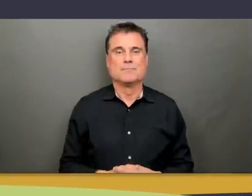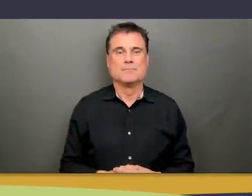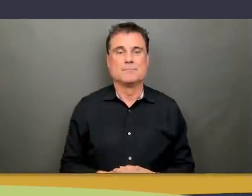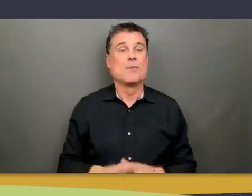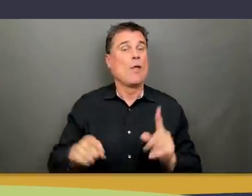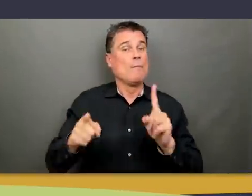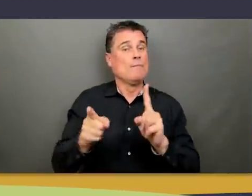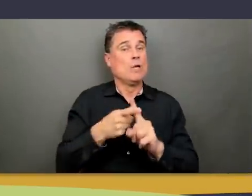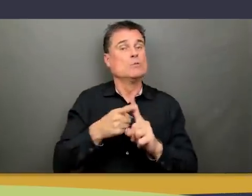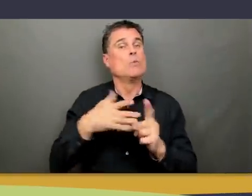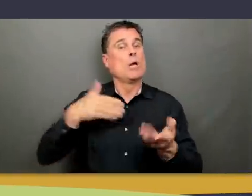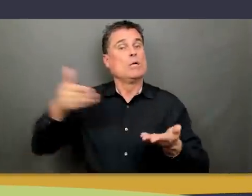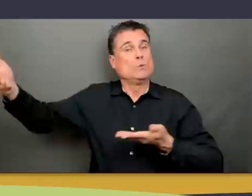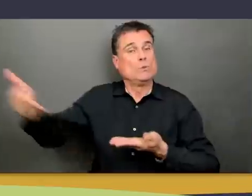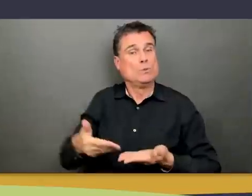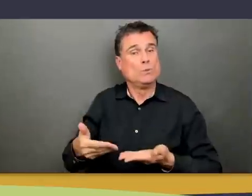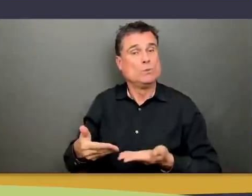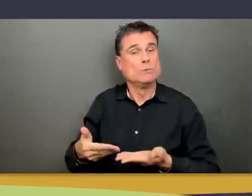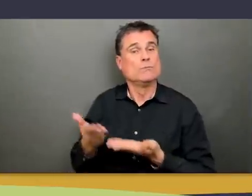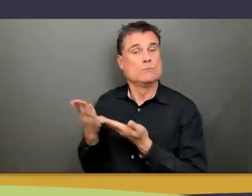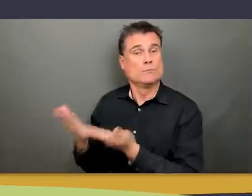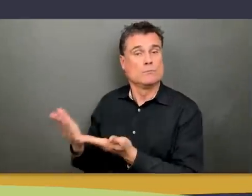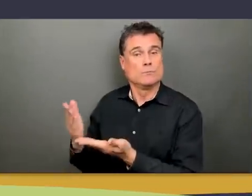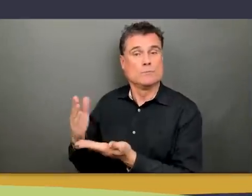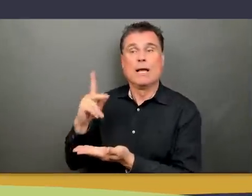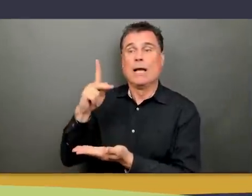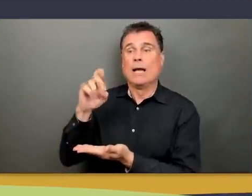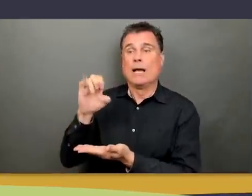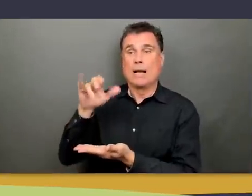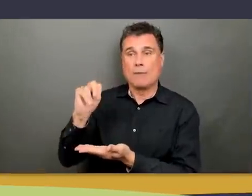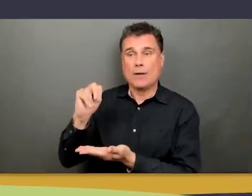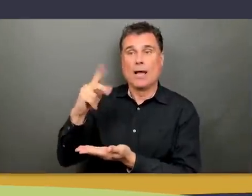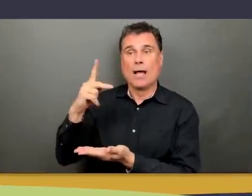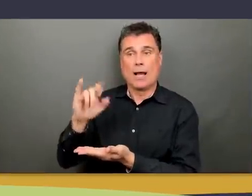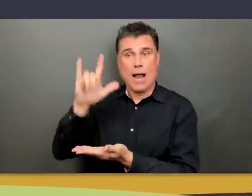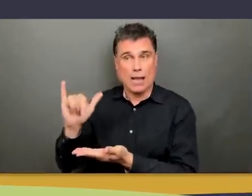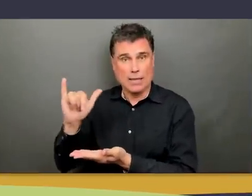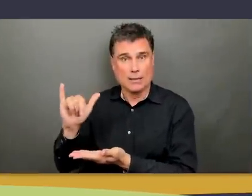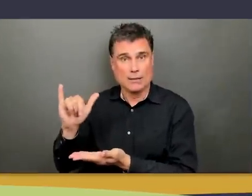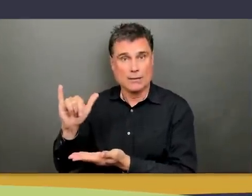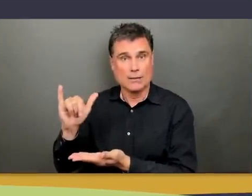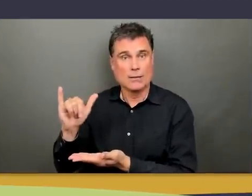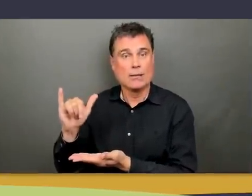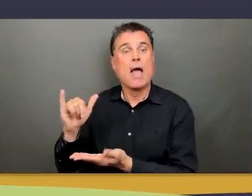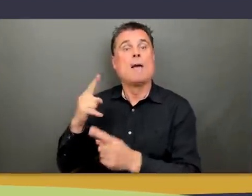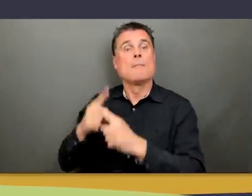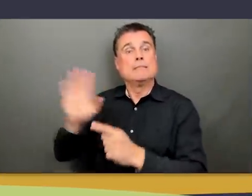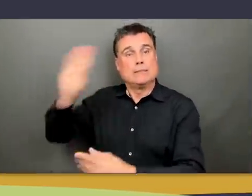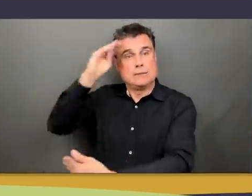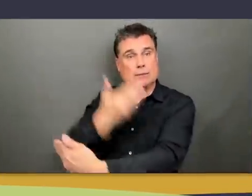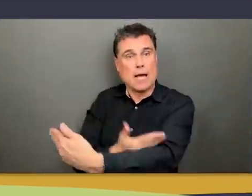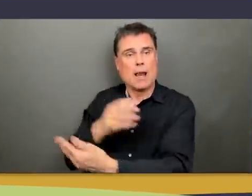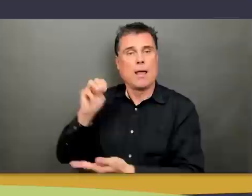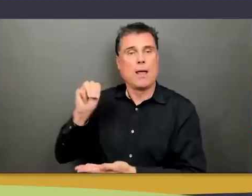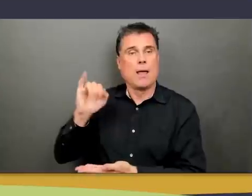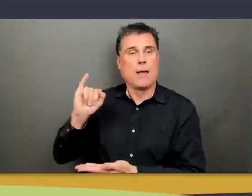son, Michael Kelly Gabriel from Kwantlen First Nations to welcome us to this